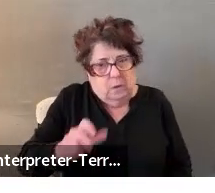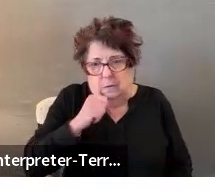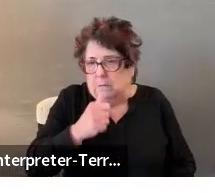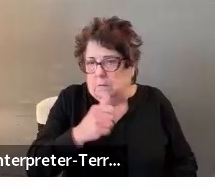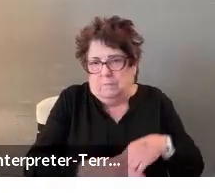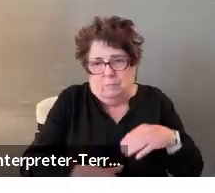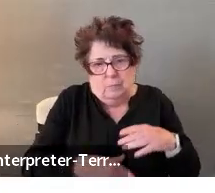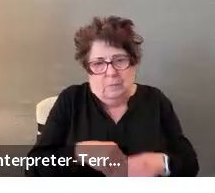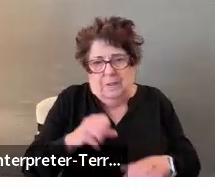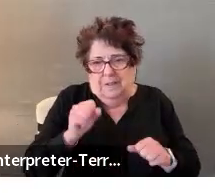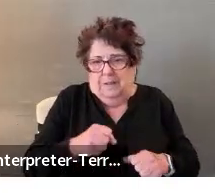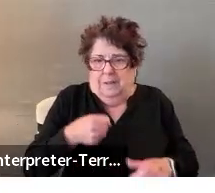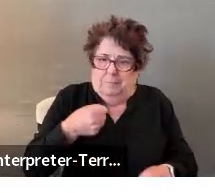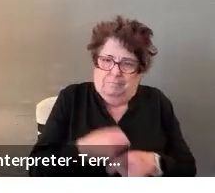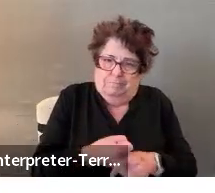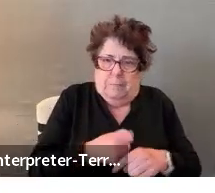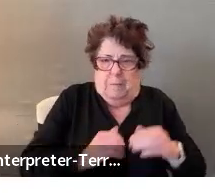toilet.